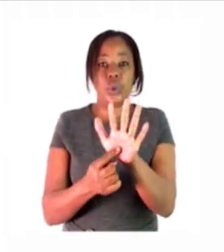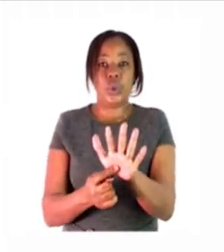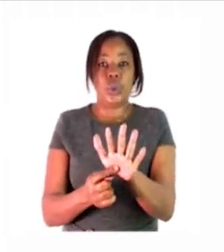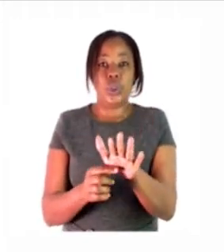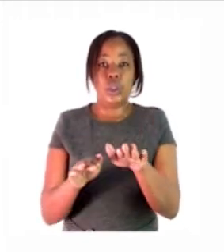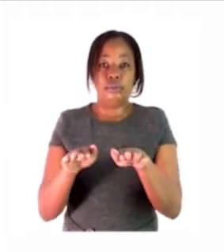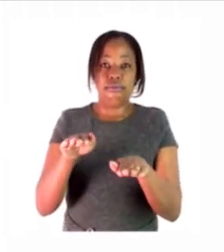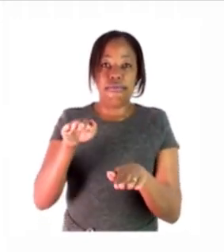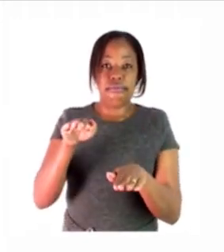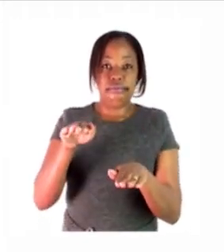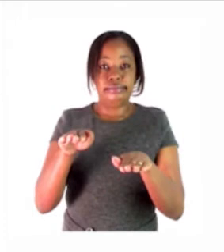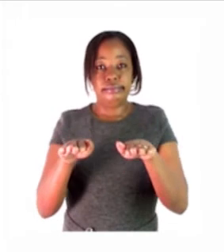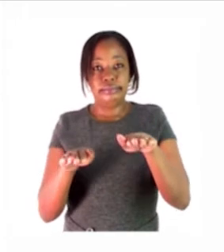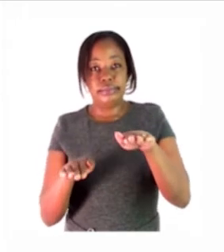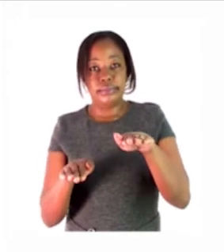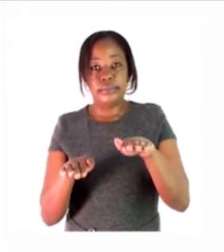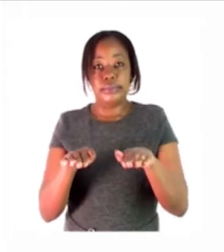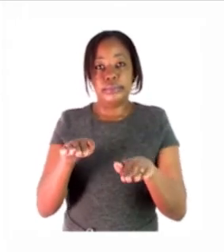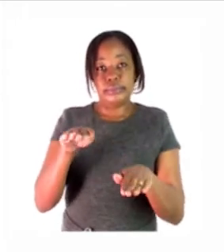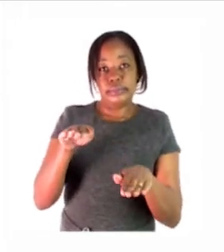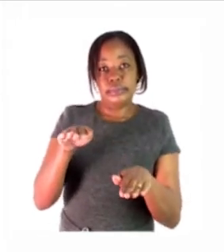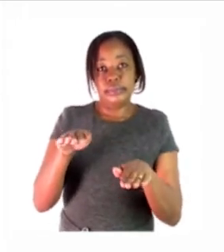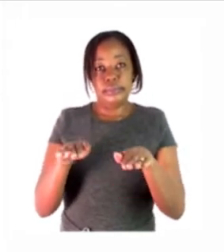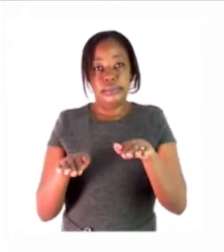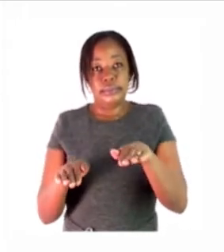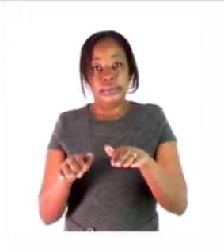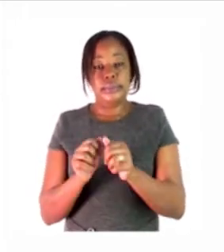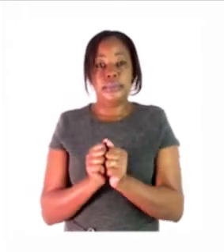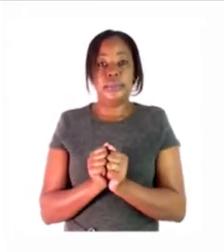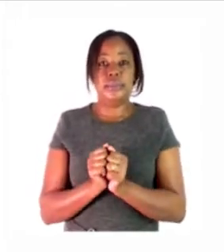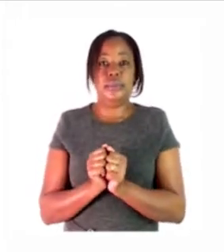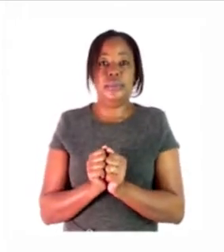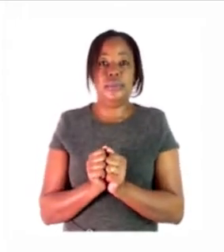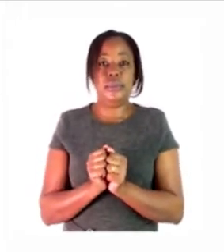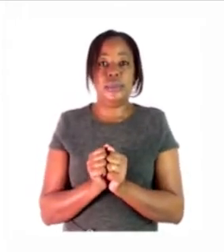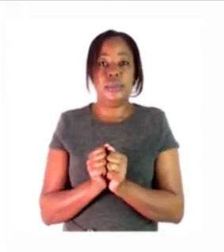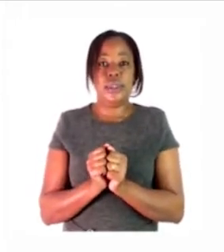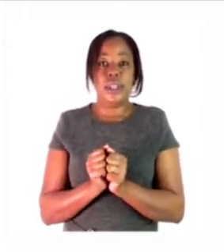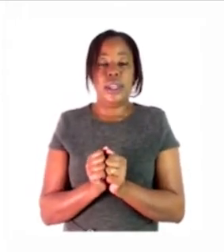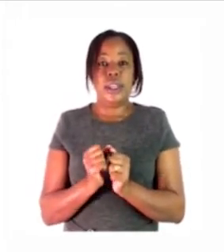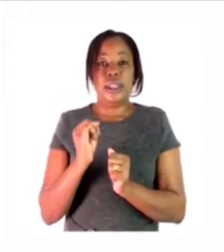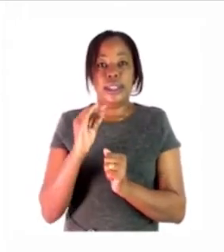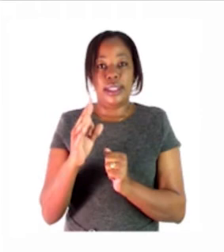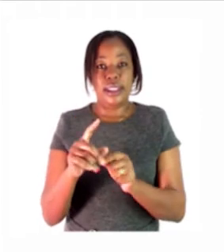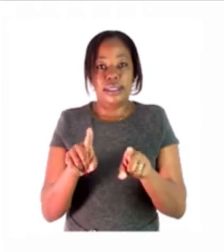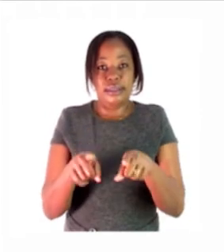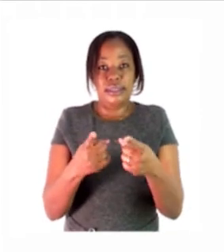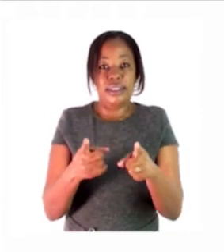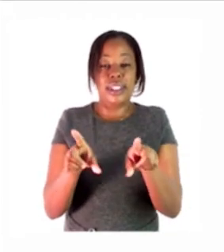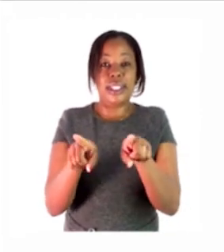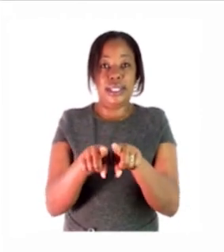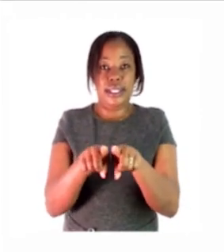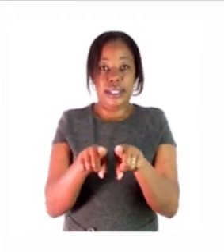the scale. Now, if the things or if the objects are the same, for example, if I will use